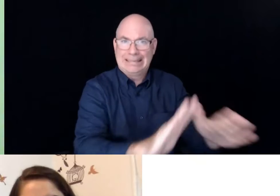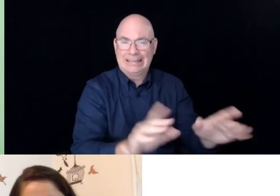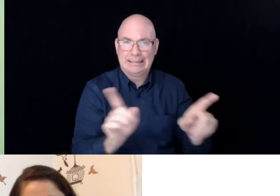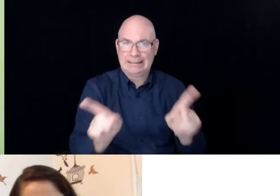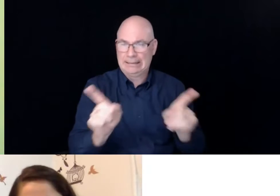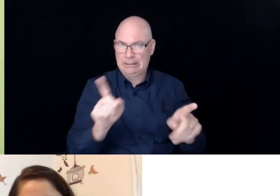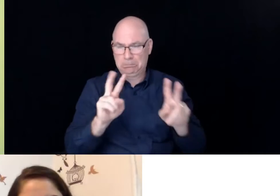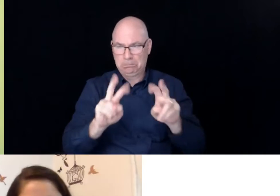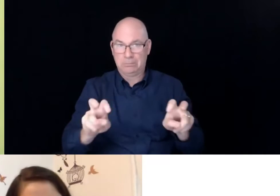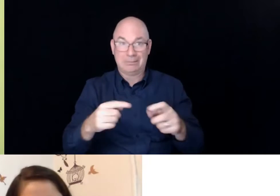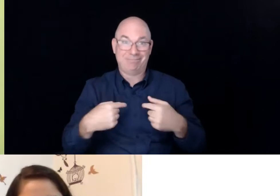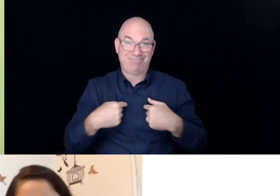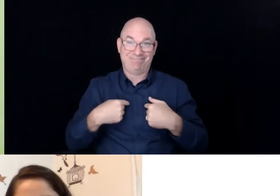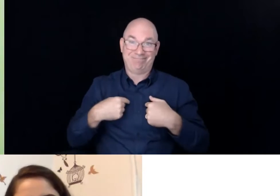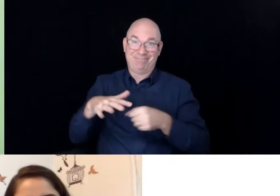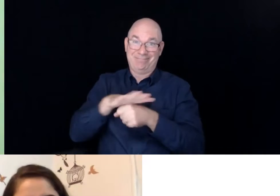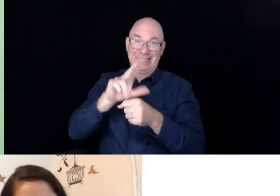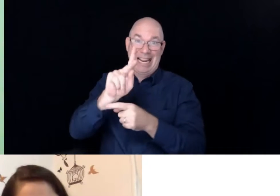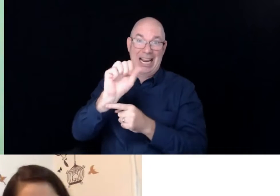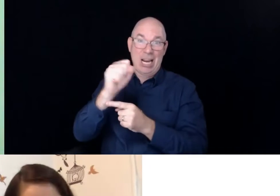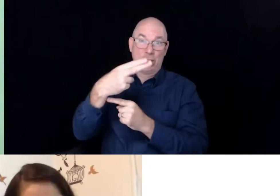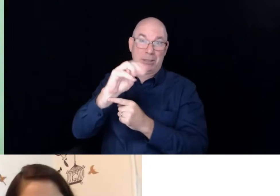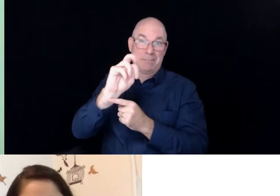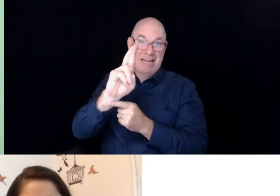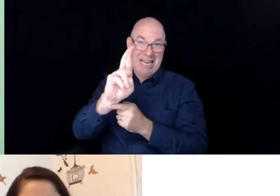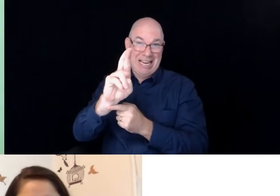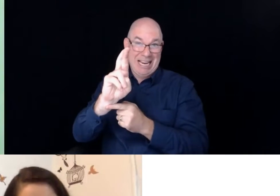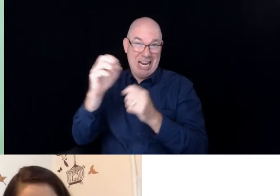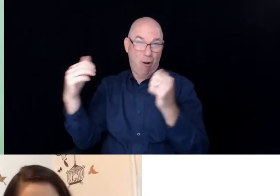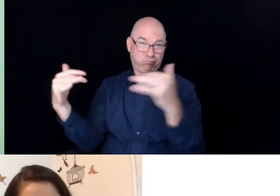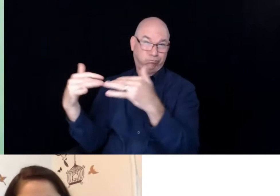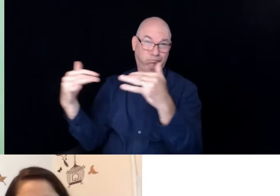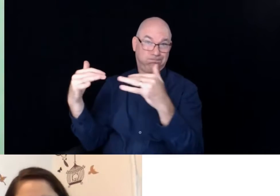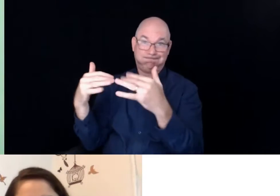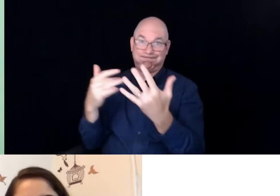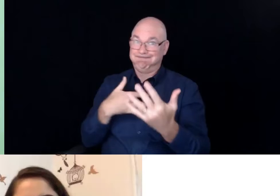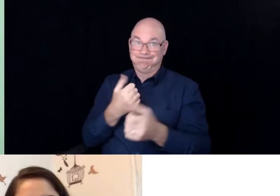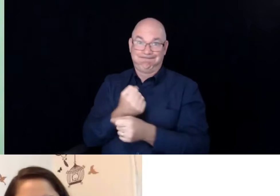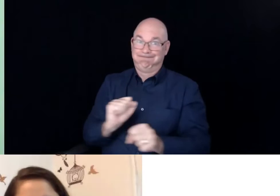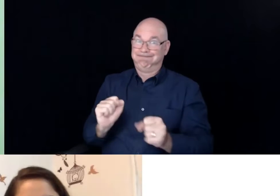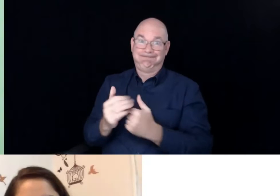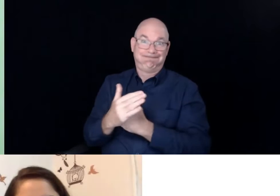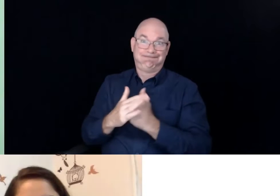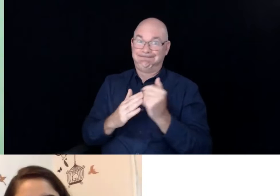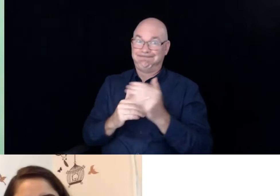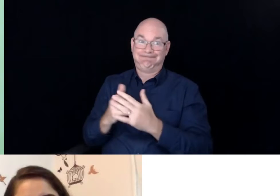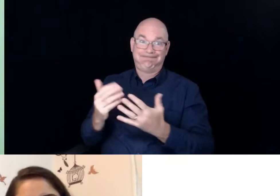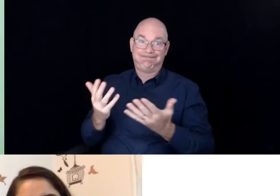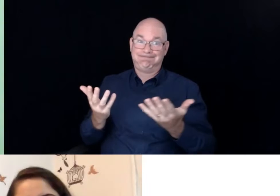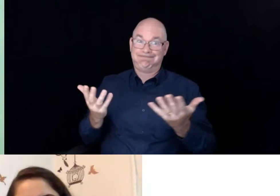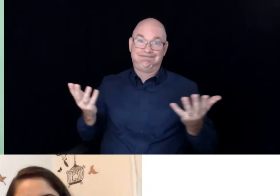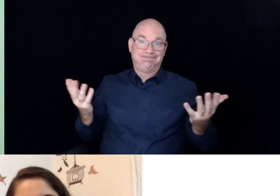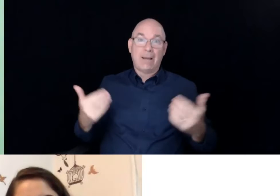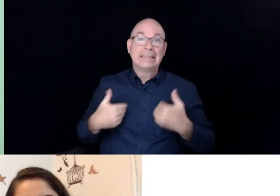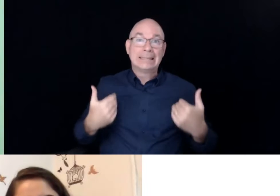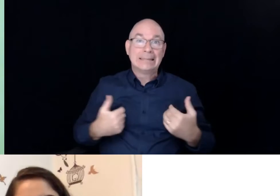from a conflict zone like Kashmir, where we don't actually have safe spaces to express, and we don't, especially young